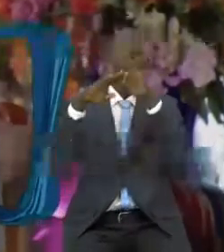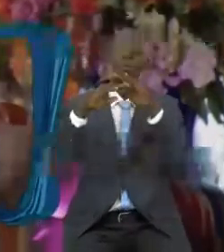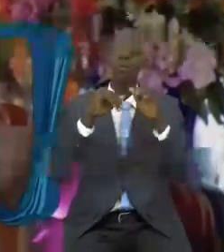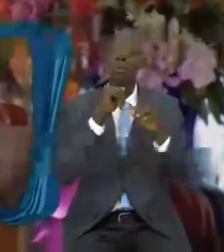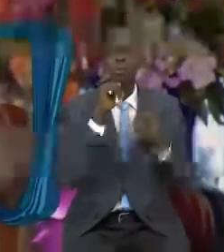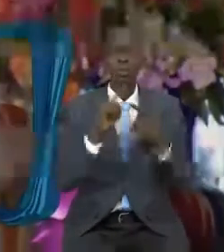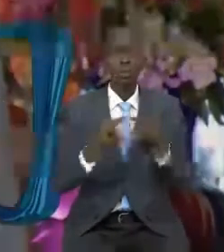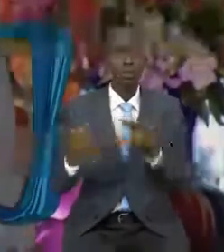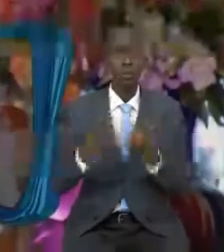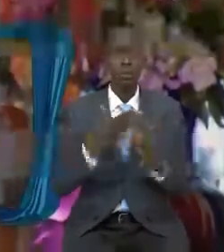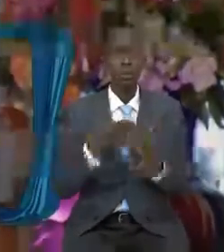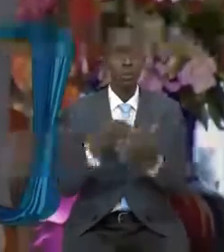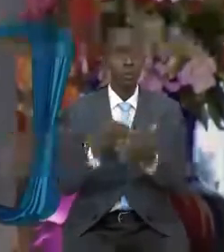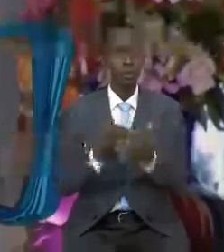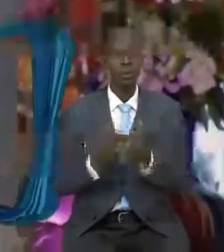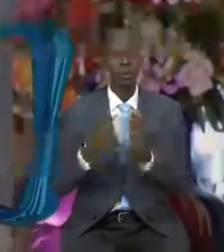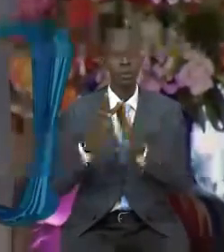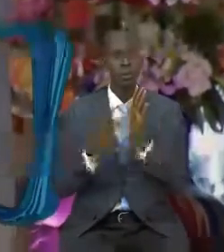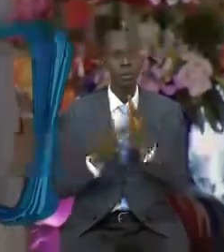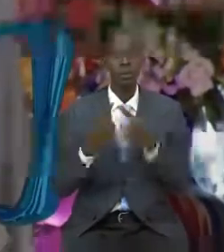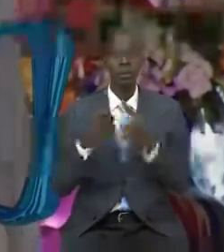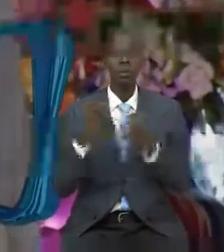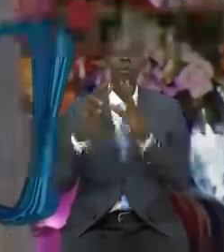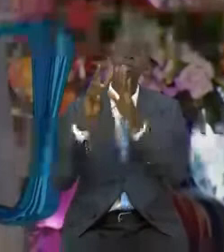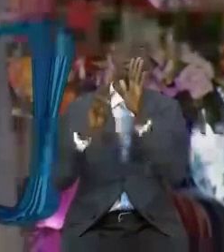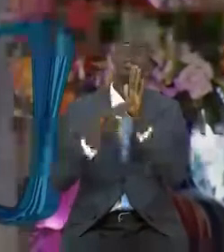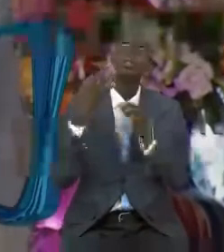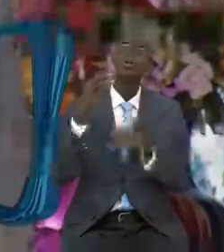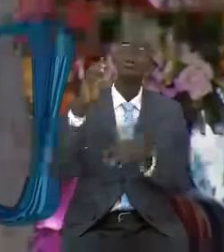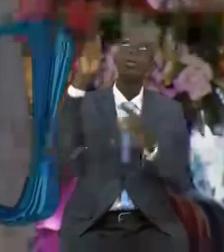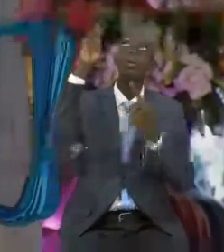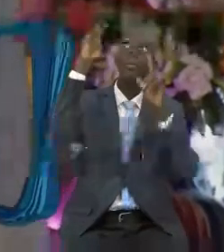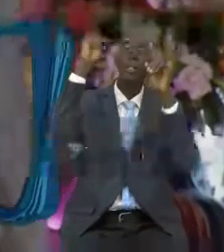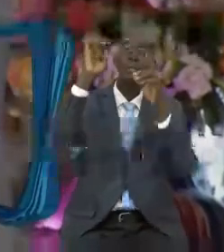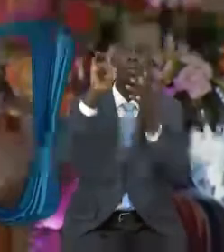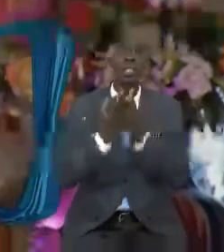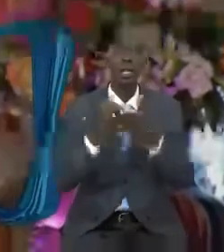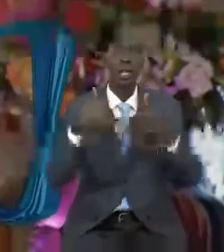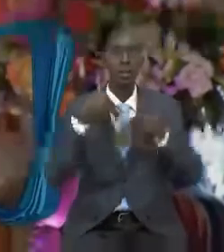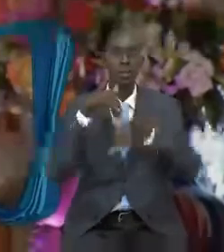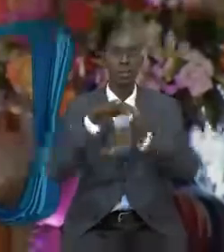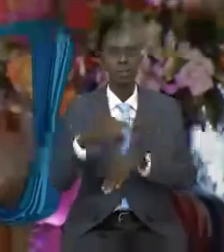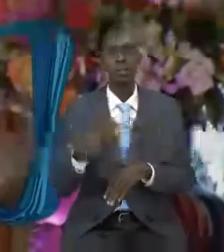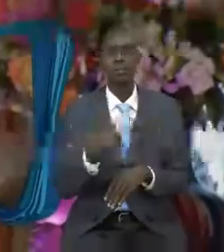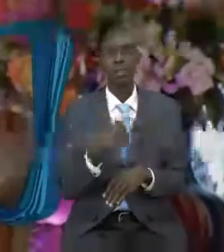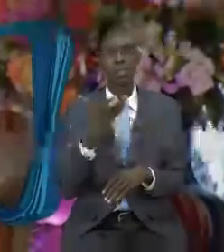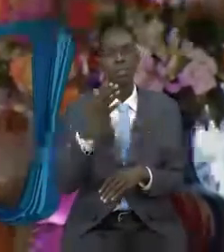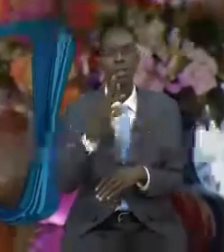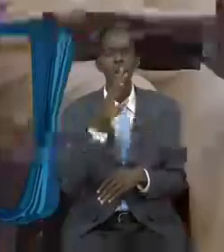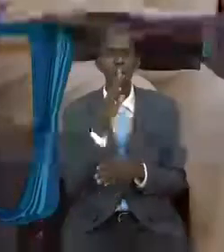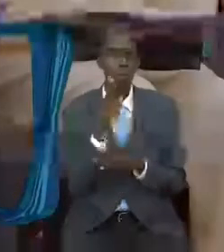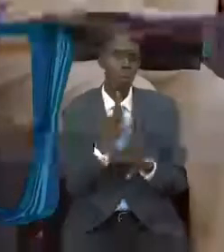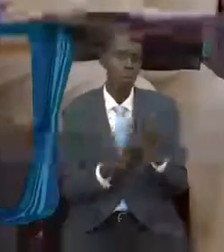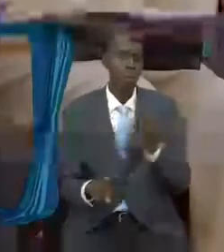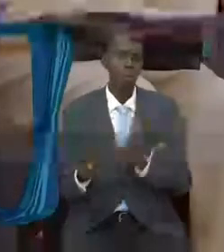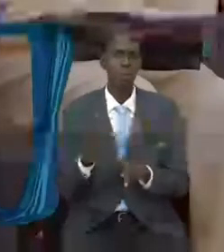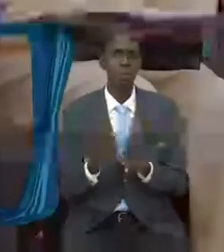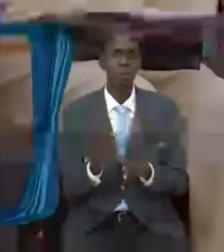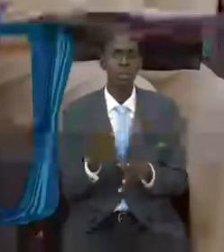my own will, but the will of him who has sent me. There are people, their